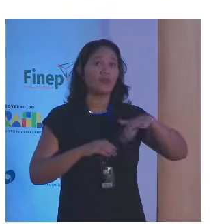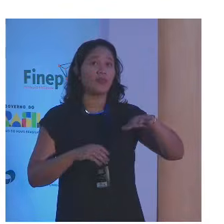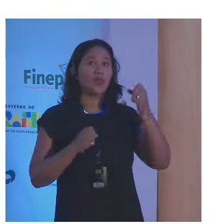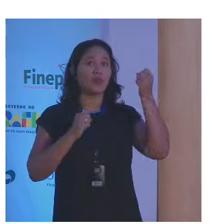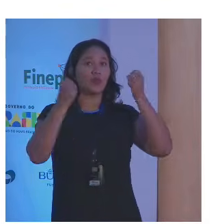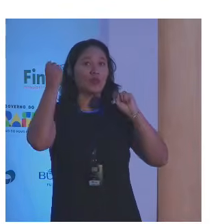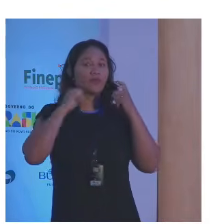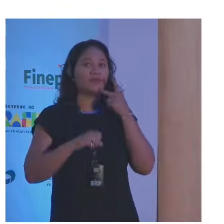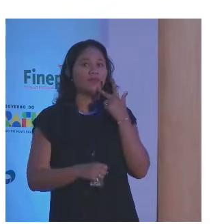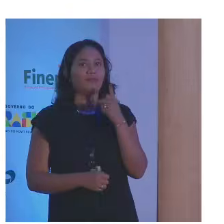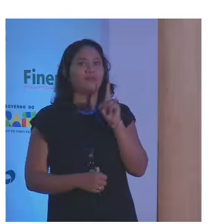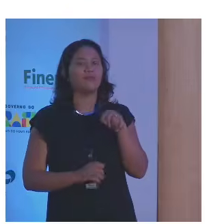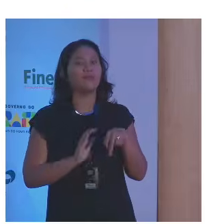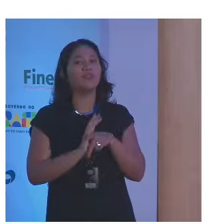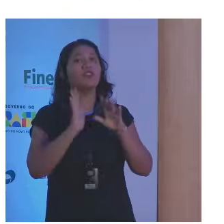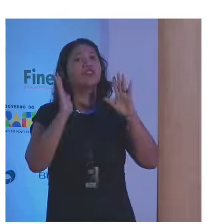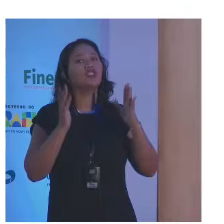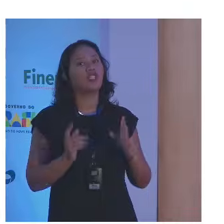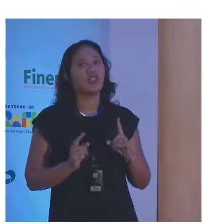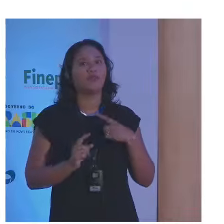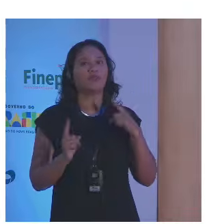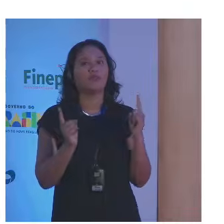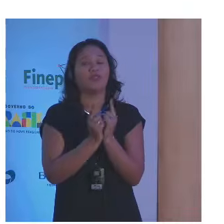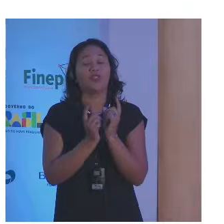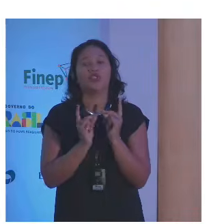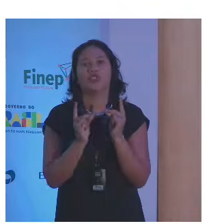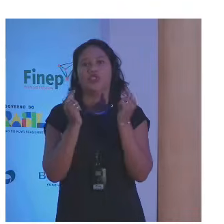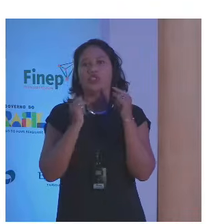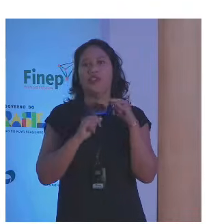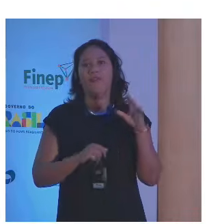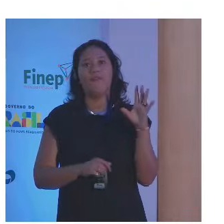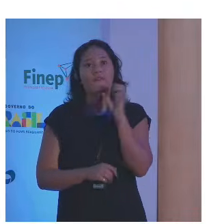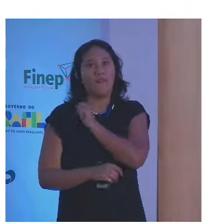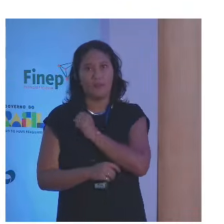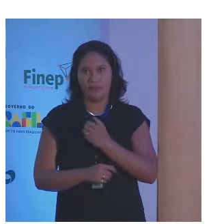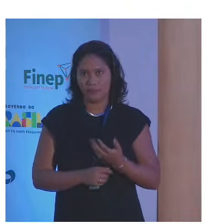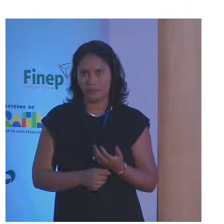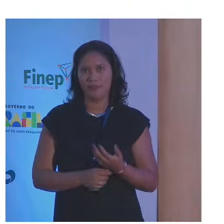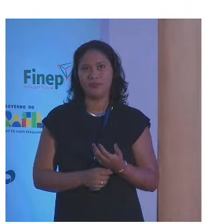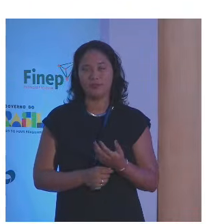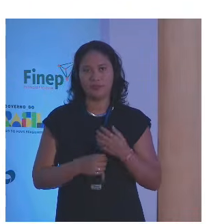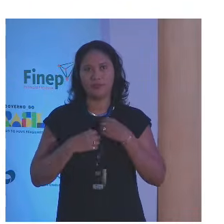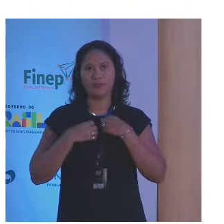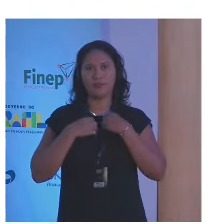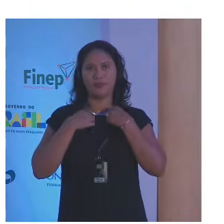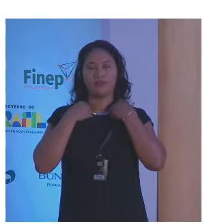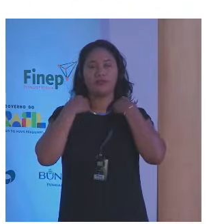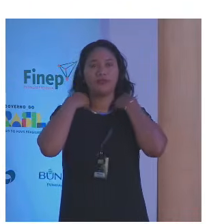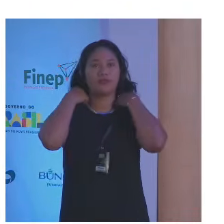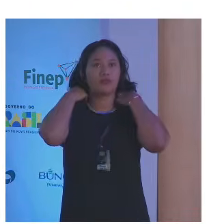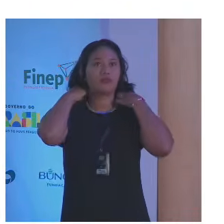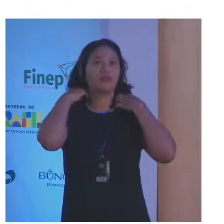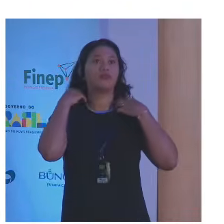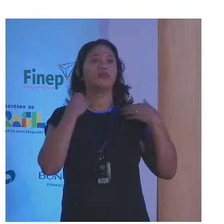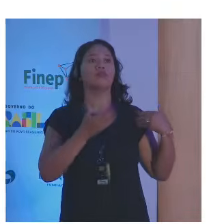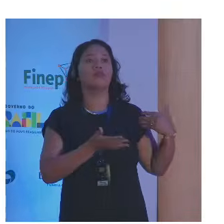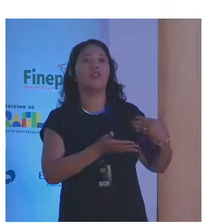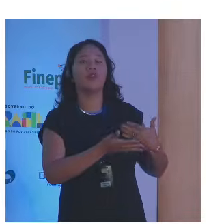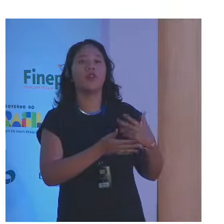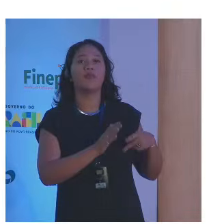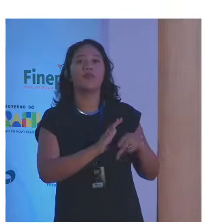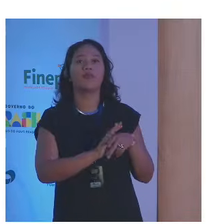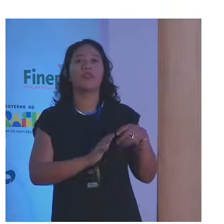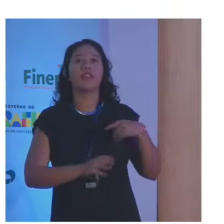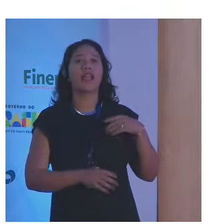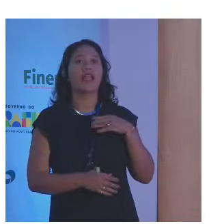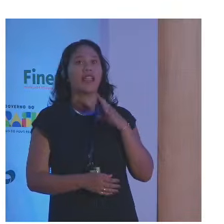a rate which is hugely different and faster. And if you're looking at the recent acceleration, you're talking